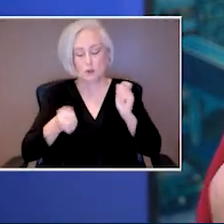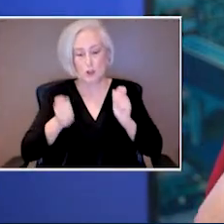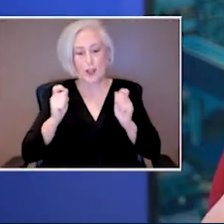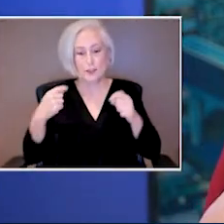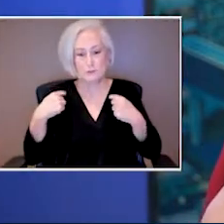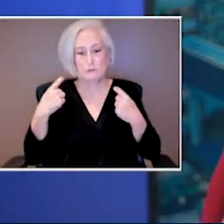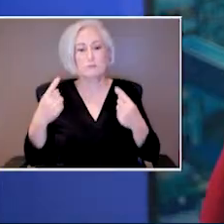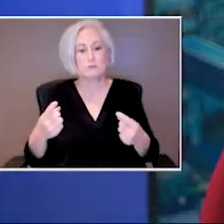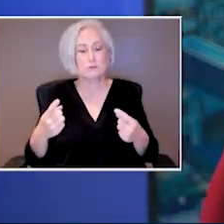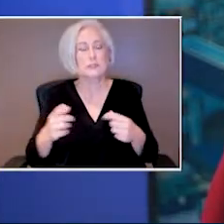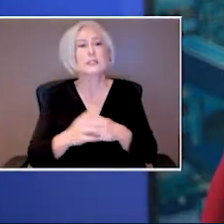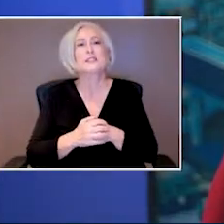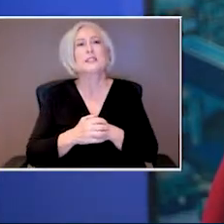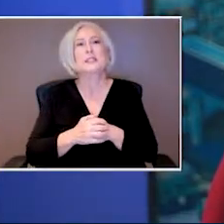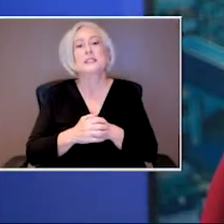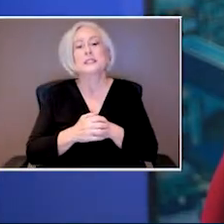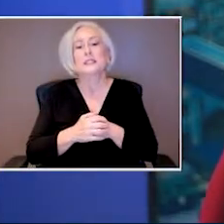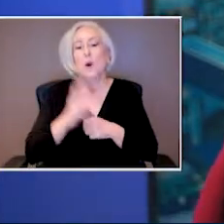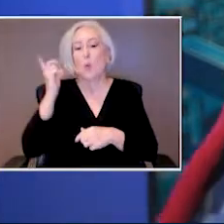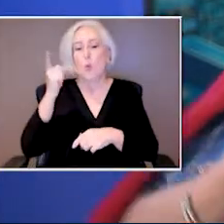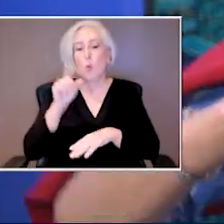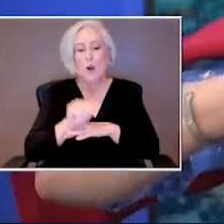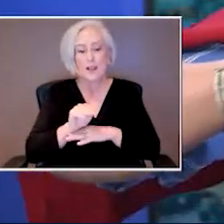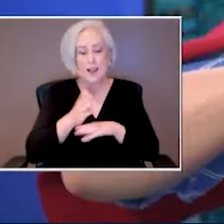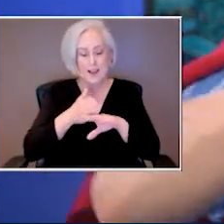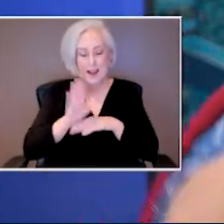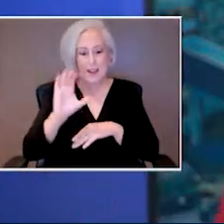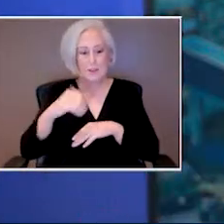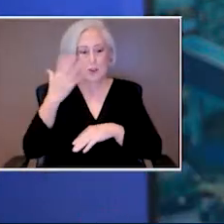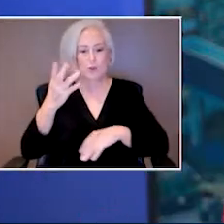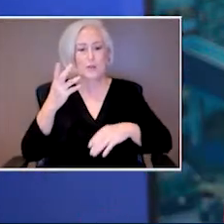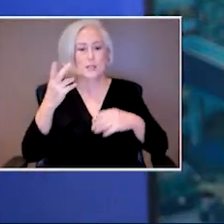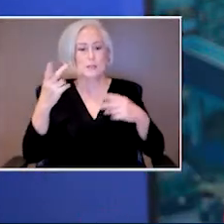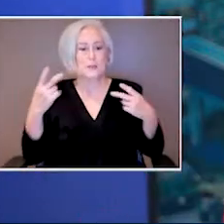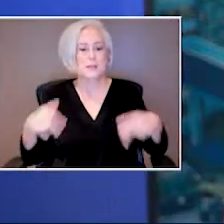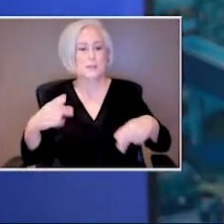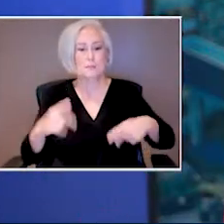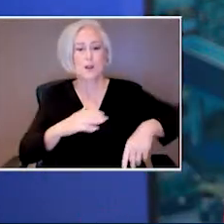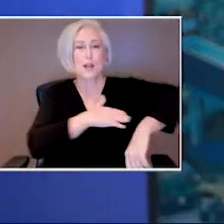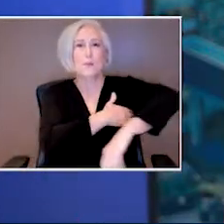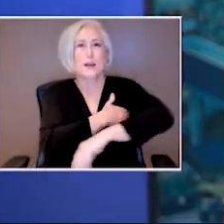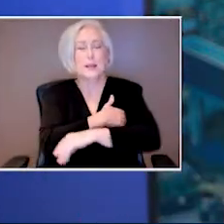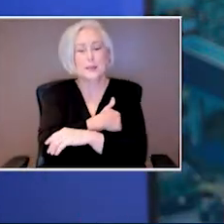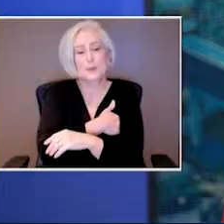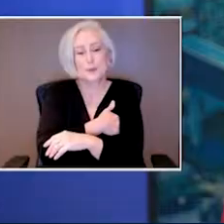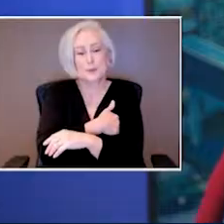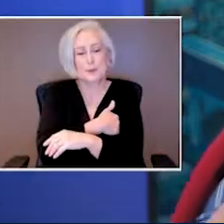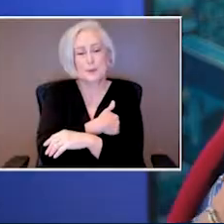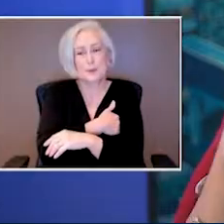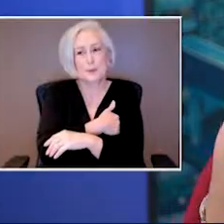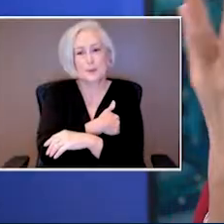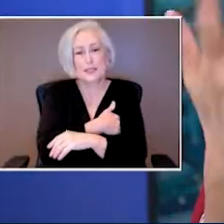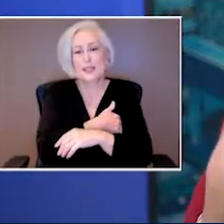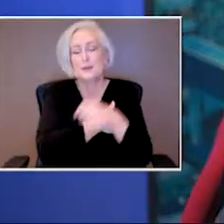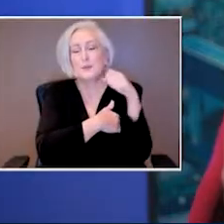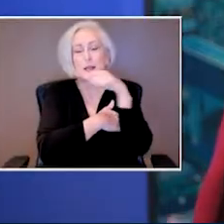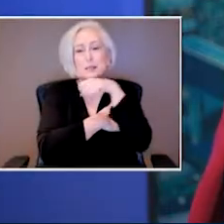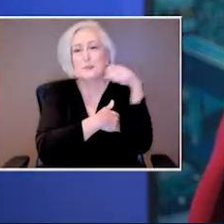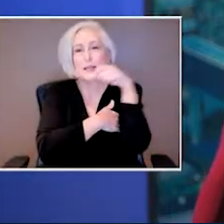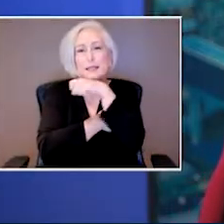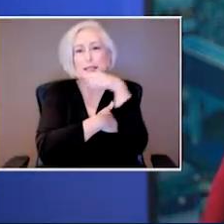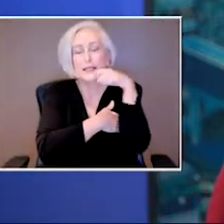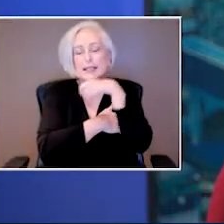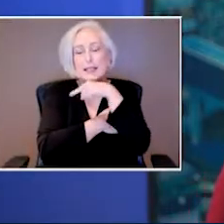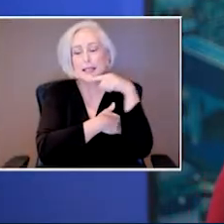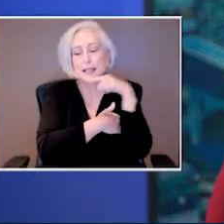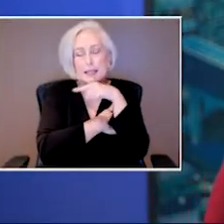And one night after a Christmas party, I just happened to be like having my arm right over on my right side, and I was brushing my teeth, and I felt something